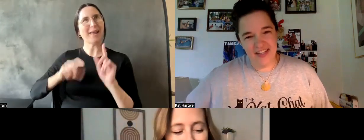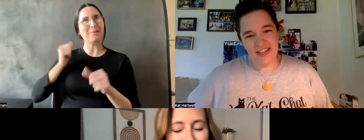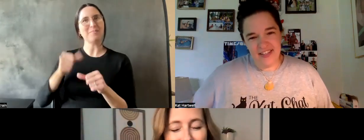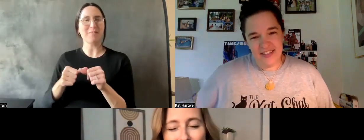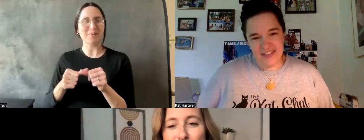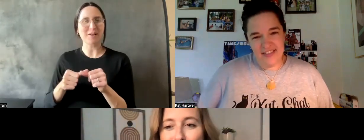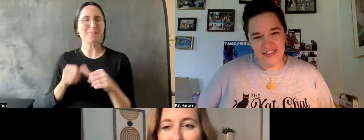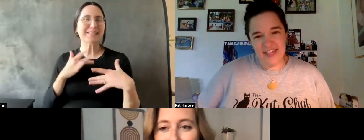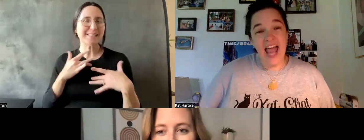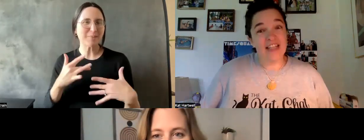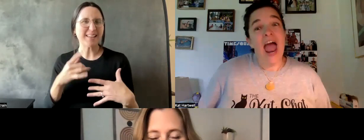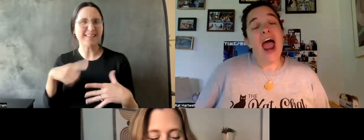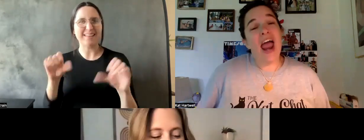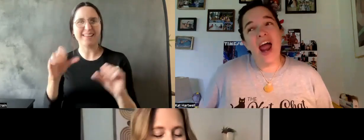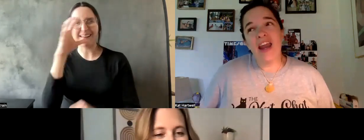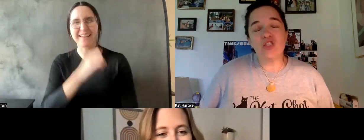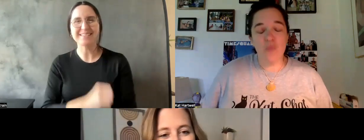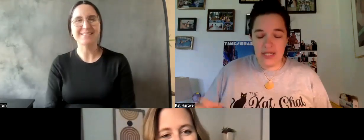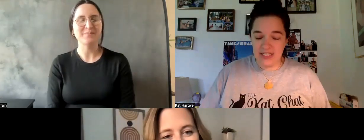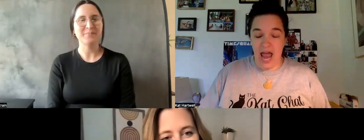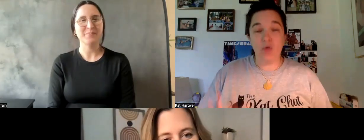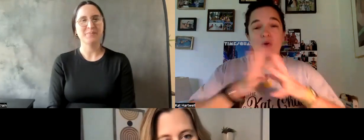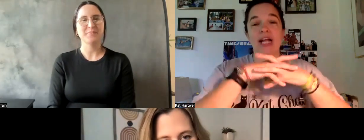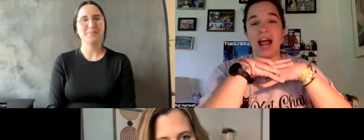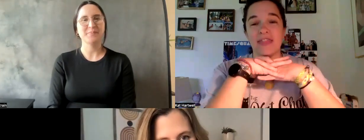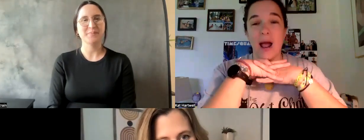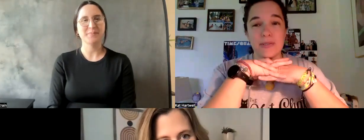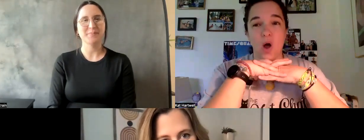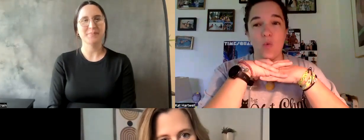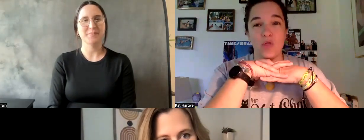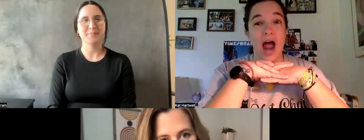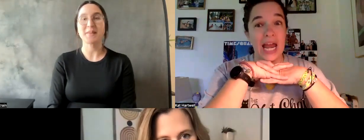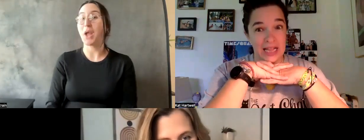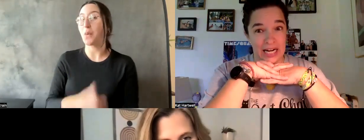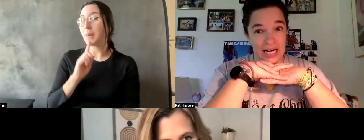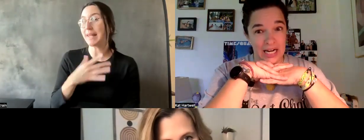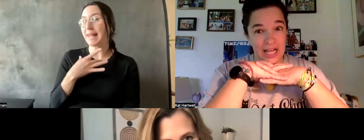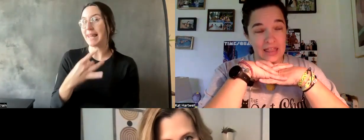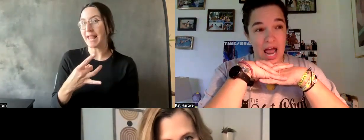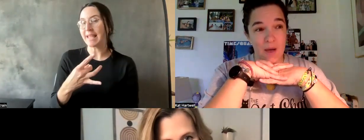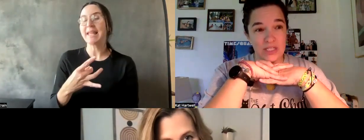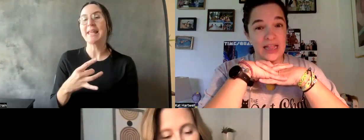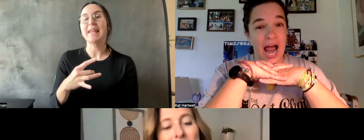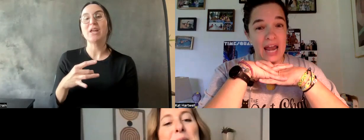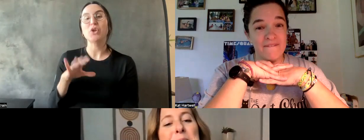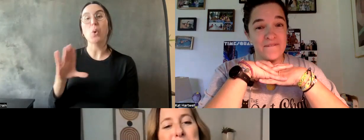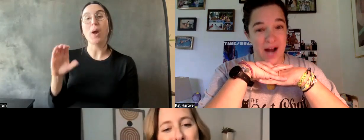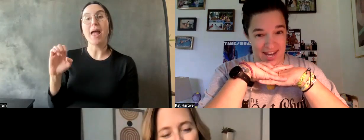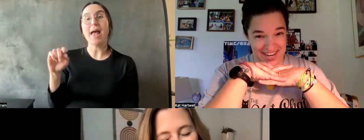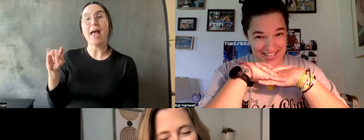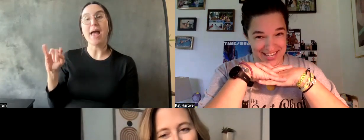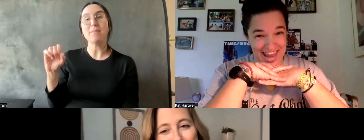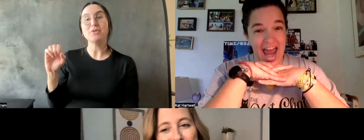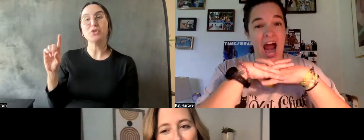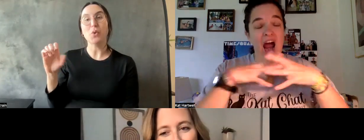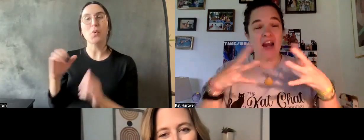pretty good at guessing them. Yeah. And I just wanted to say I really liked the episode with Riley. That was a lot of